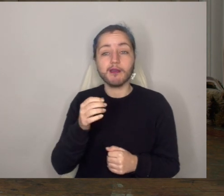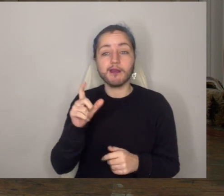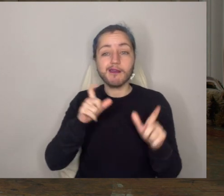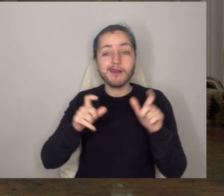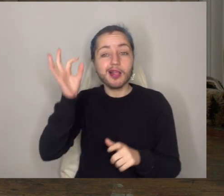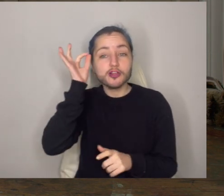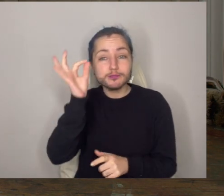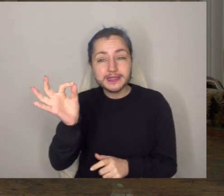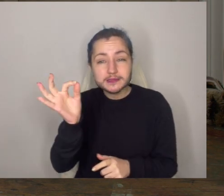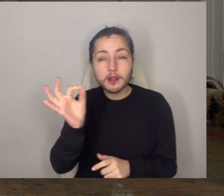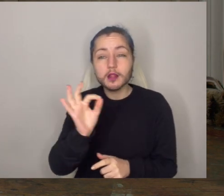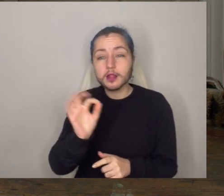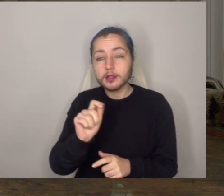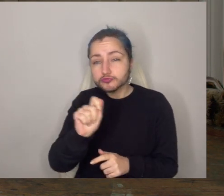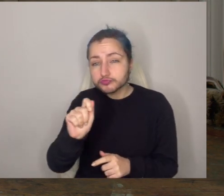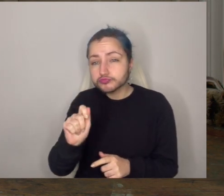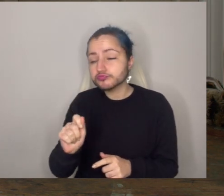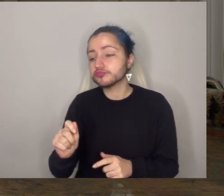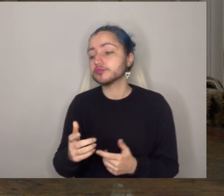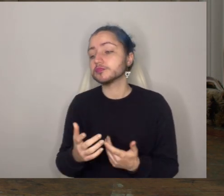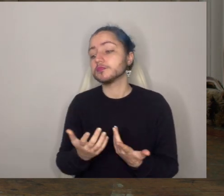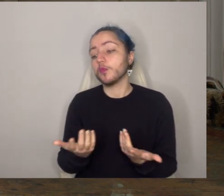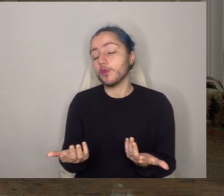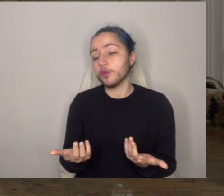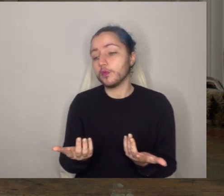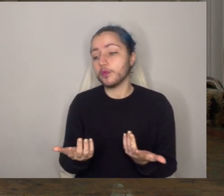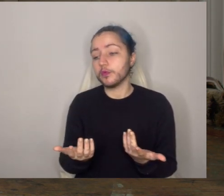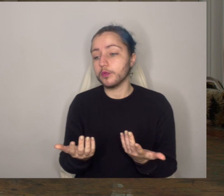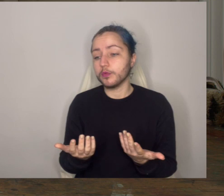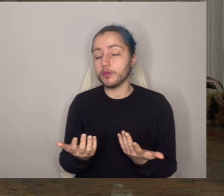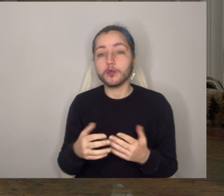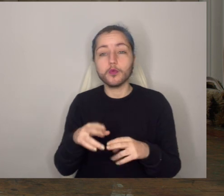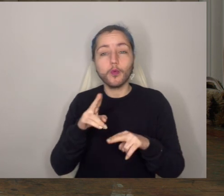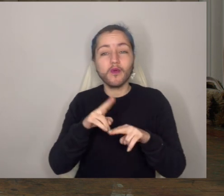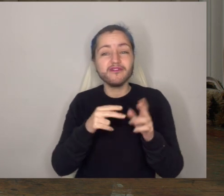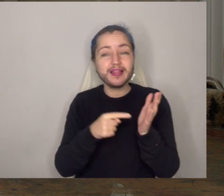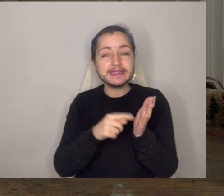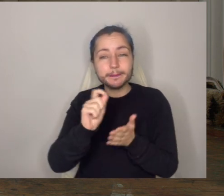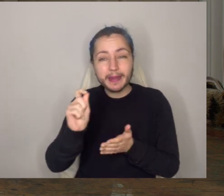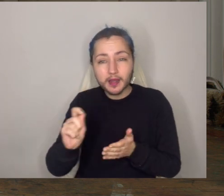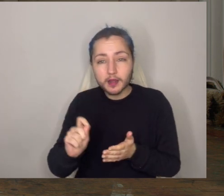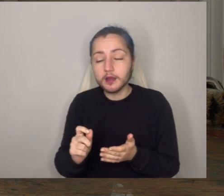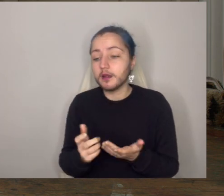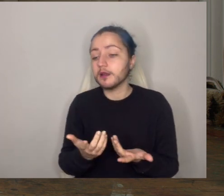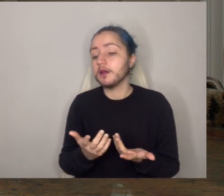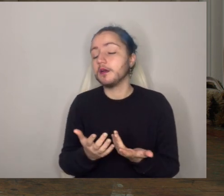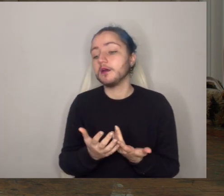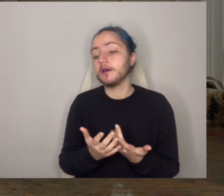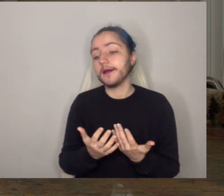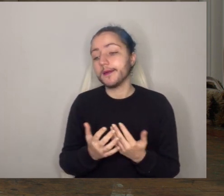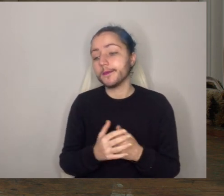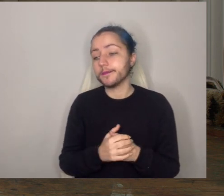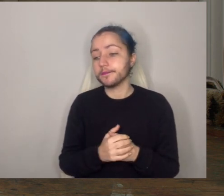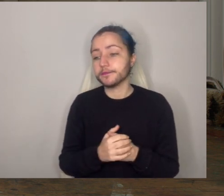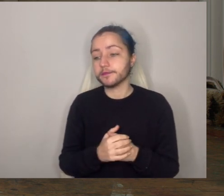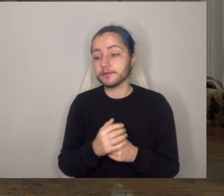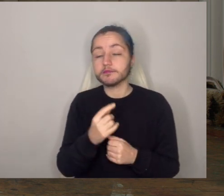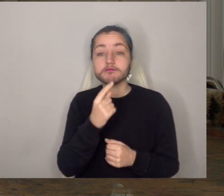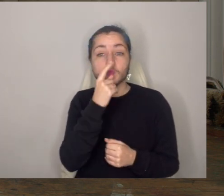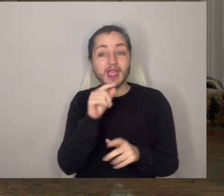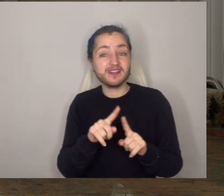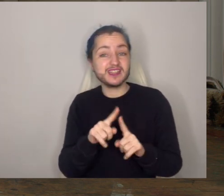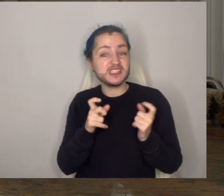it too much. So that is more of a lemon yellow version. I'll